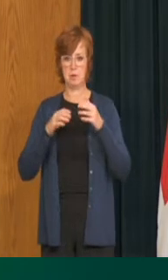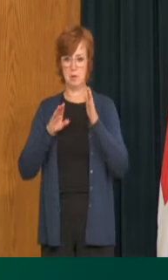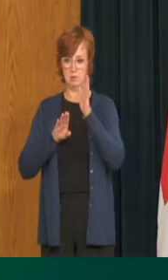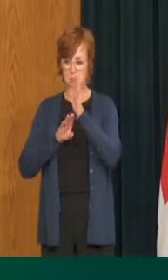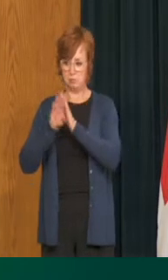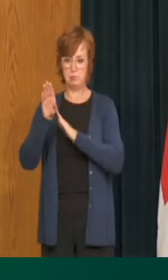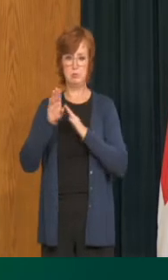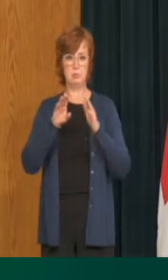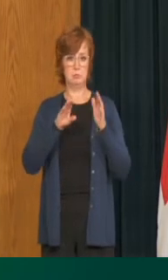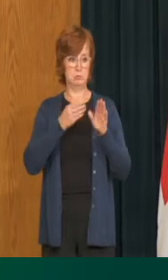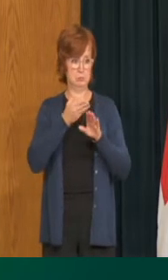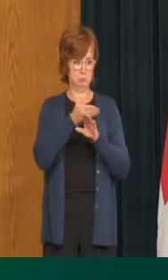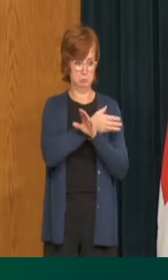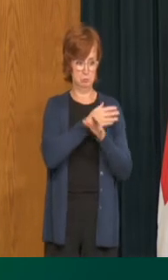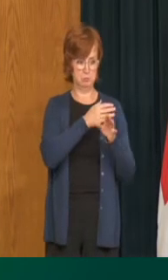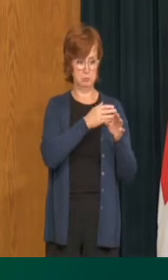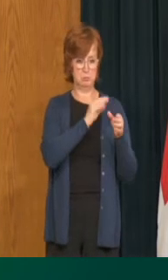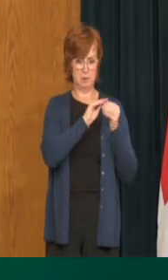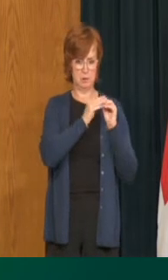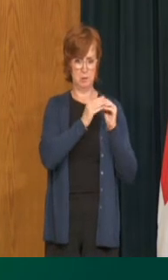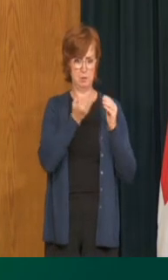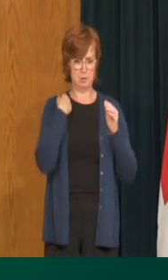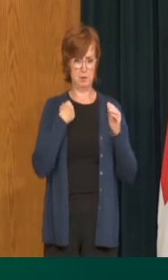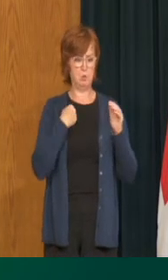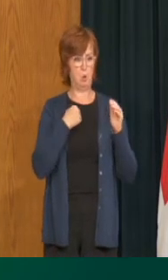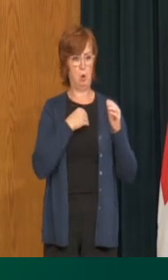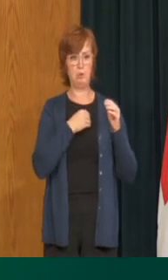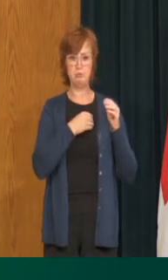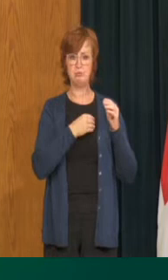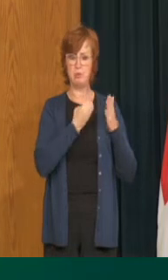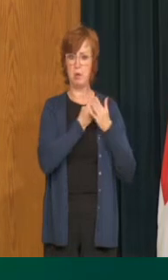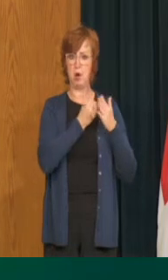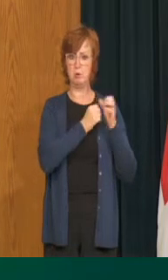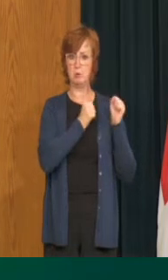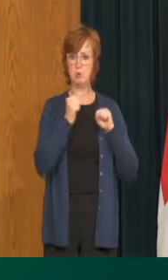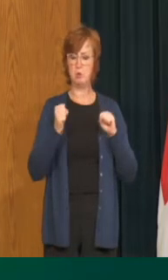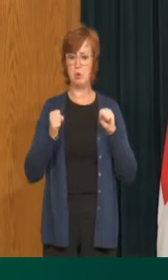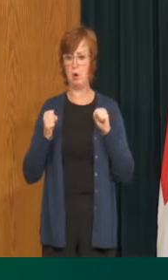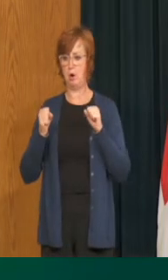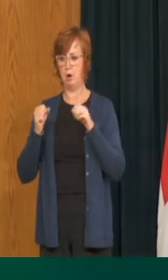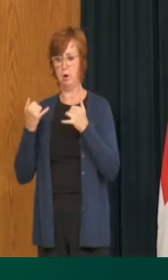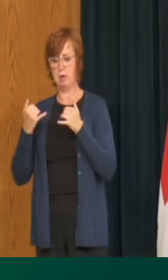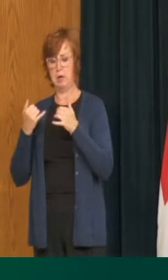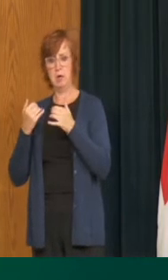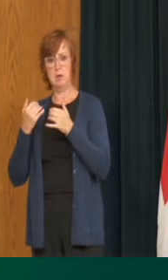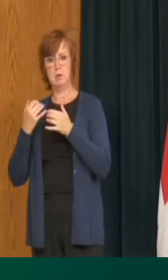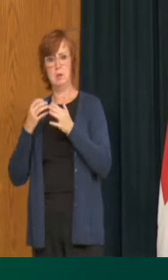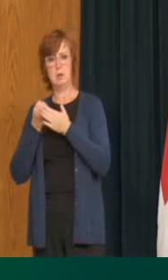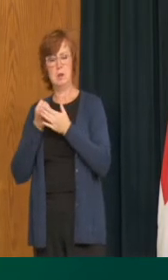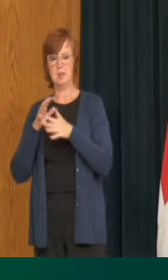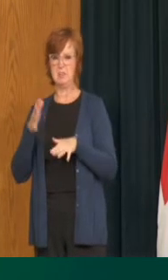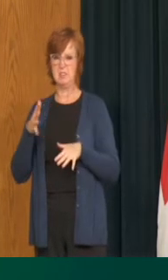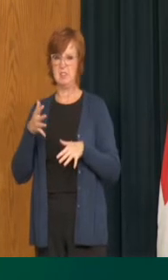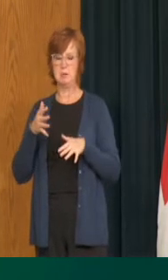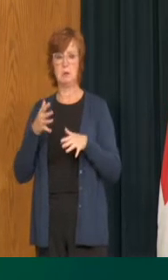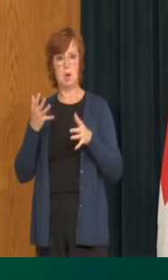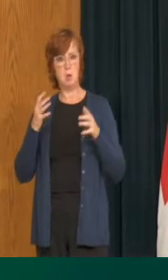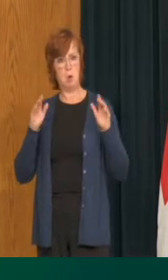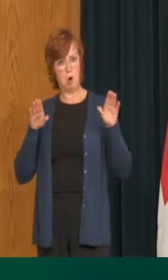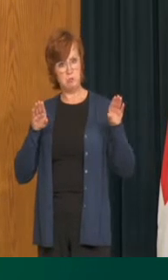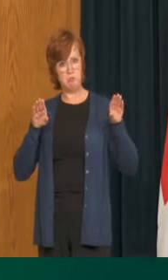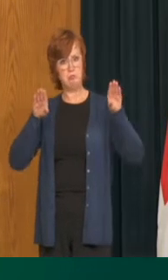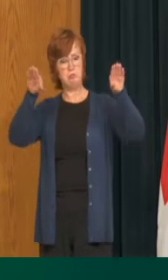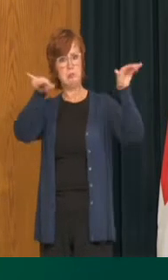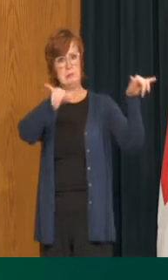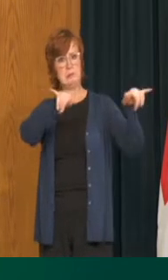those pre-pandemic levels, get back to the growth plan that we had released a little over a year ago. Those targets still are still the